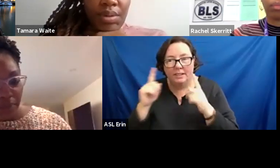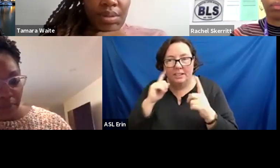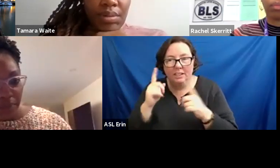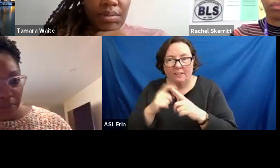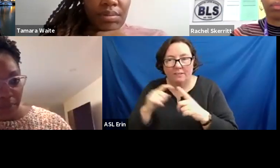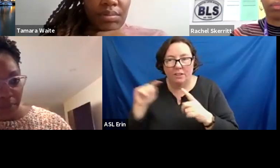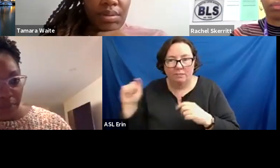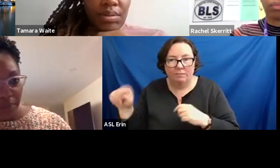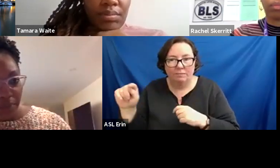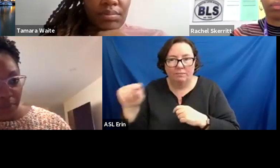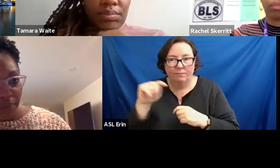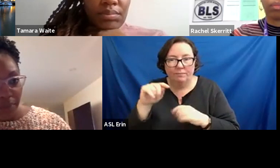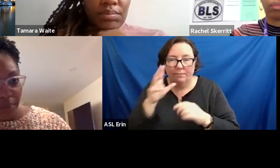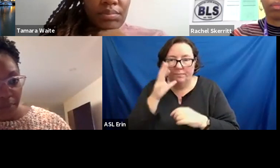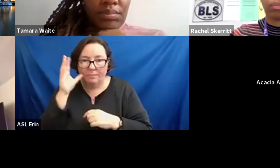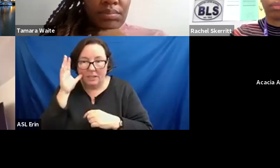our parents